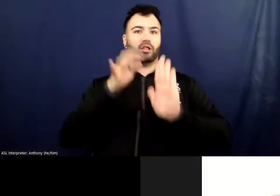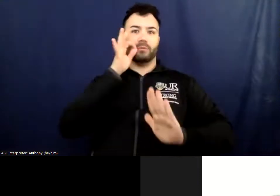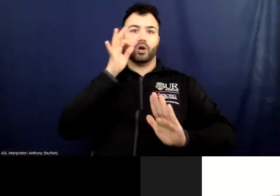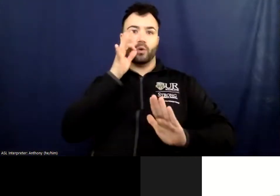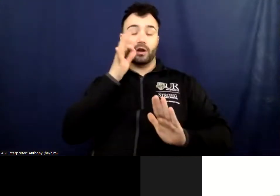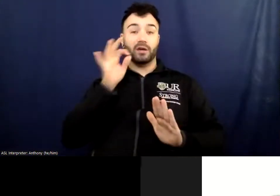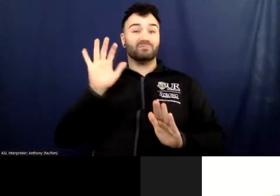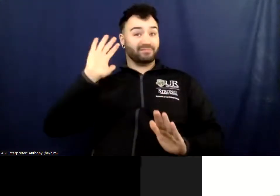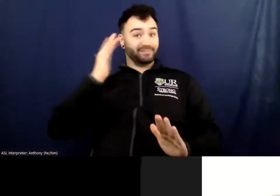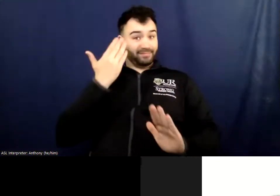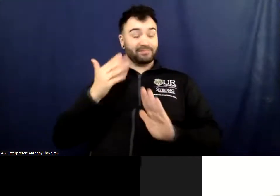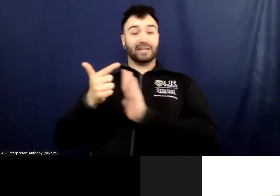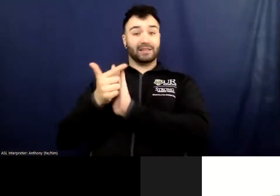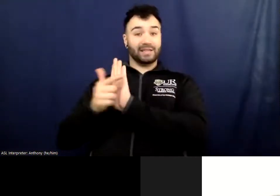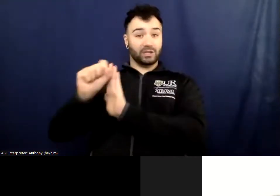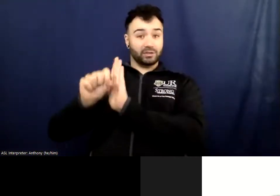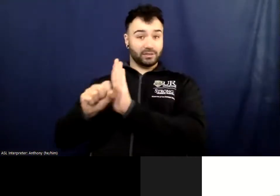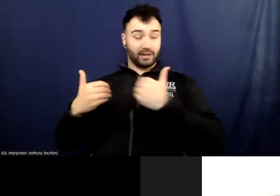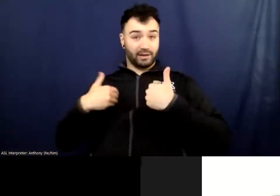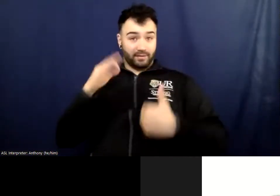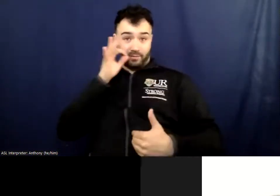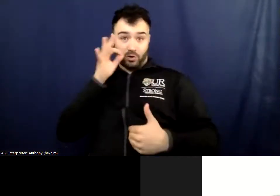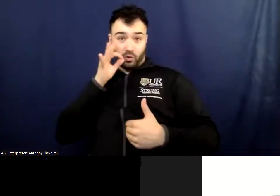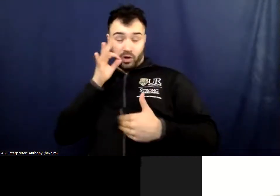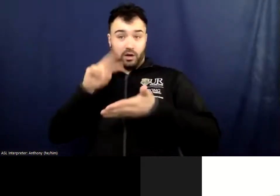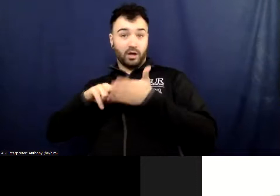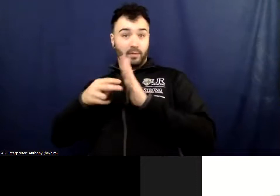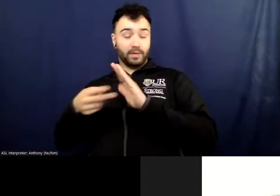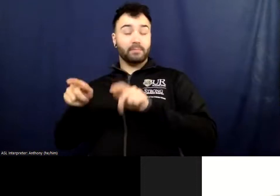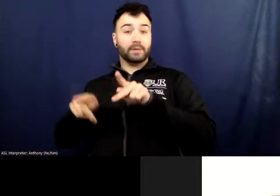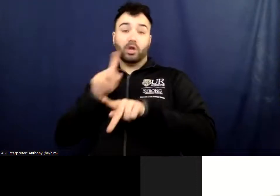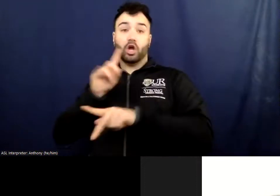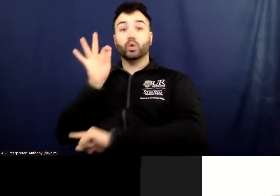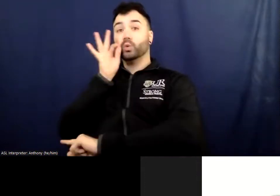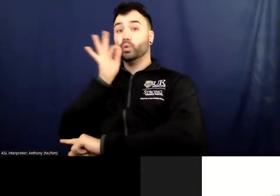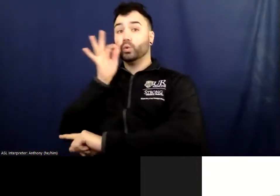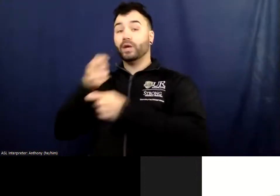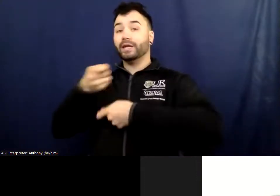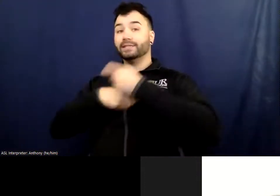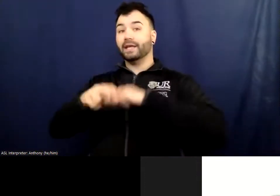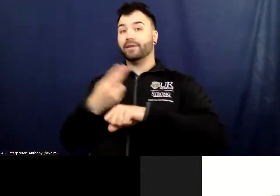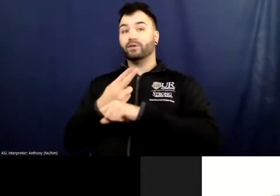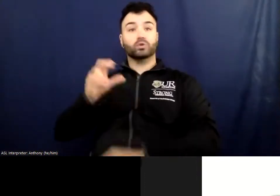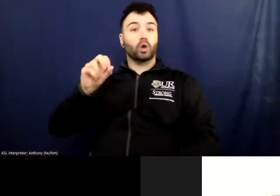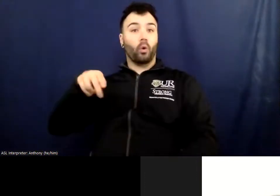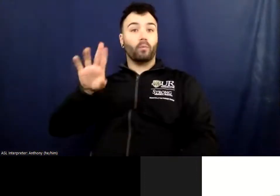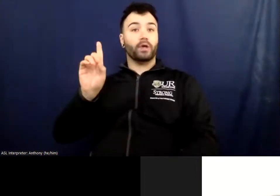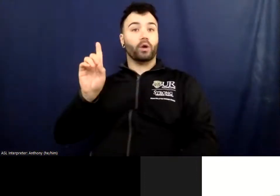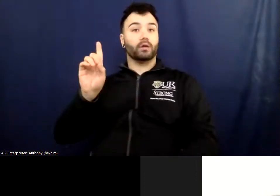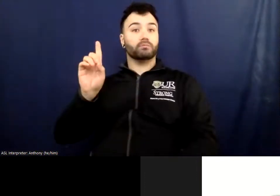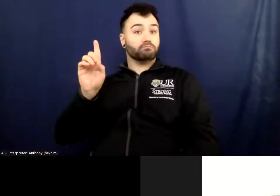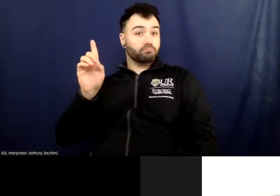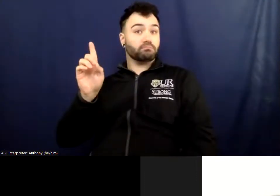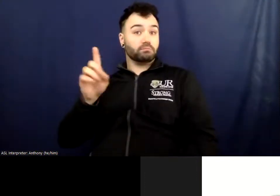in some way as a sort of maybe not a substitute for opioid use, but as a deterrent in some small way among